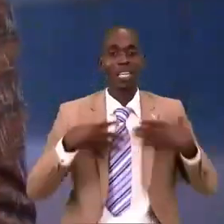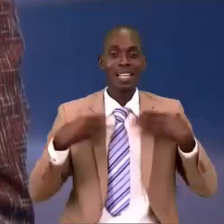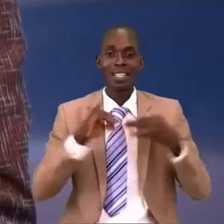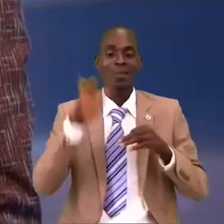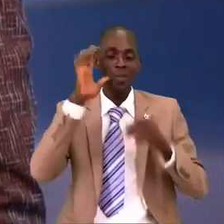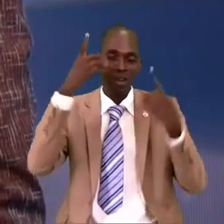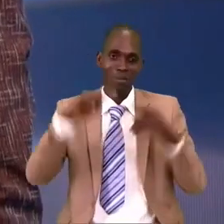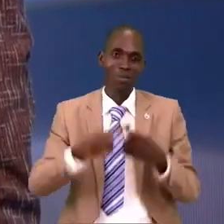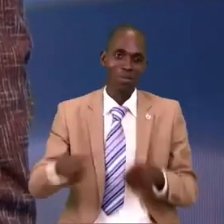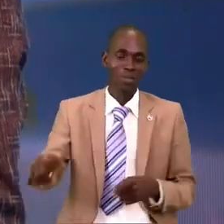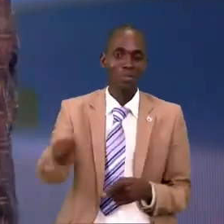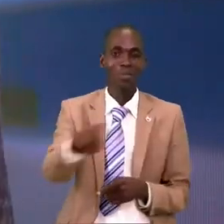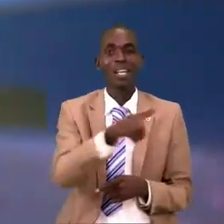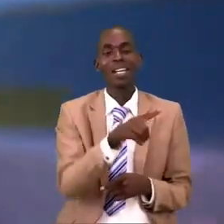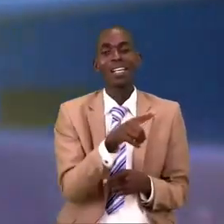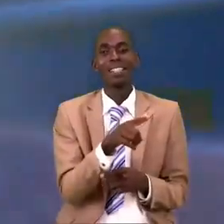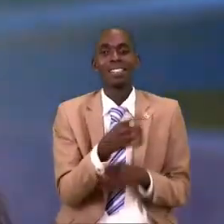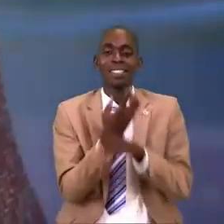will come and see you.